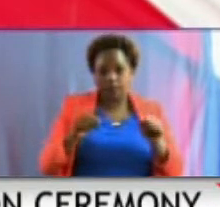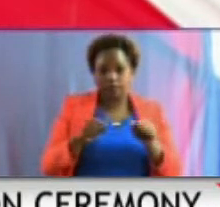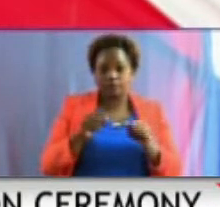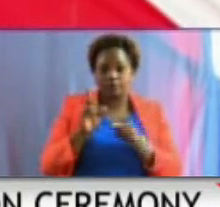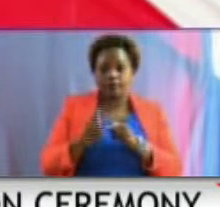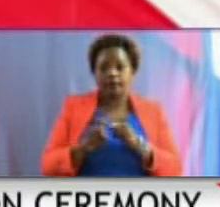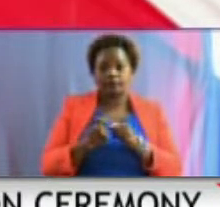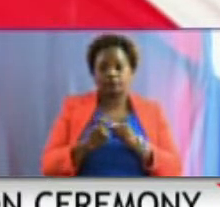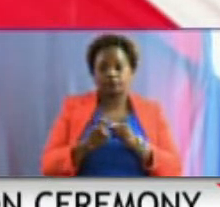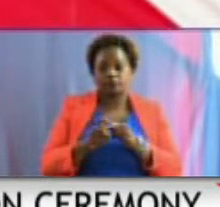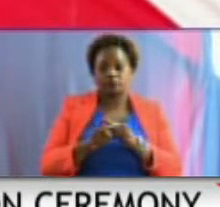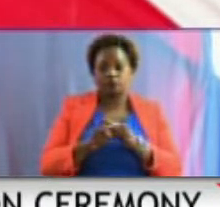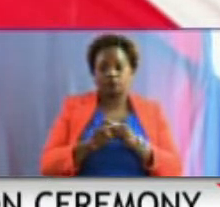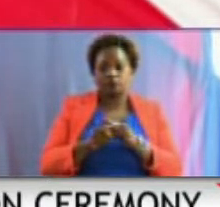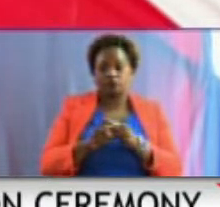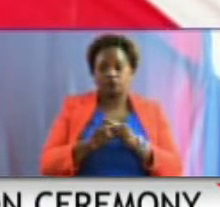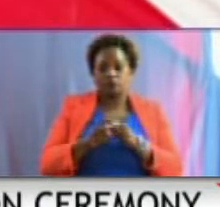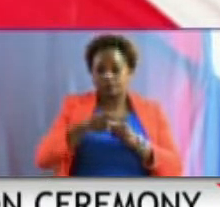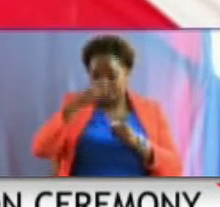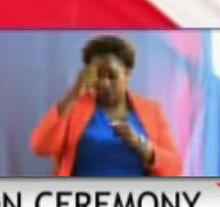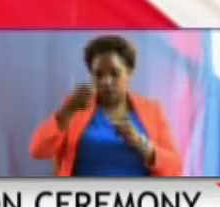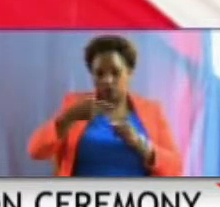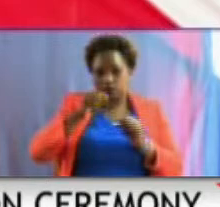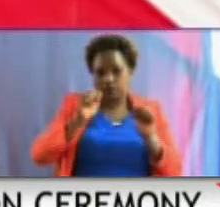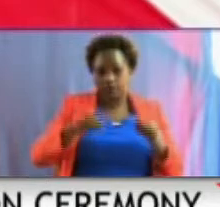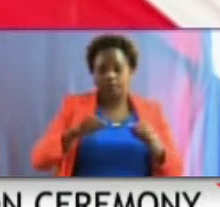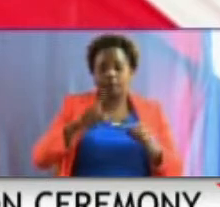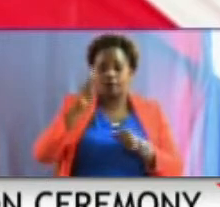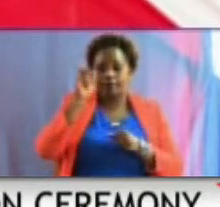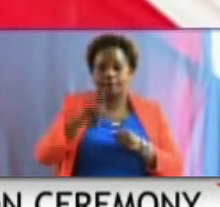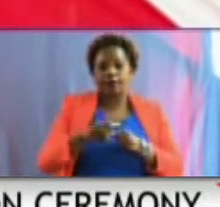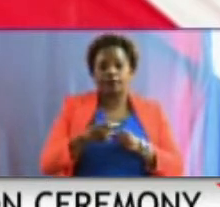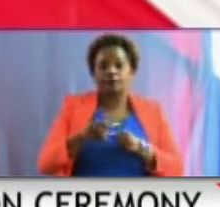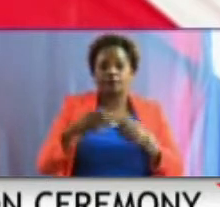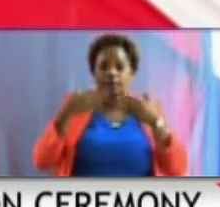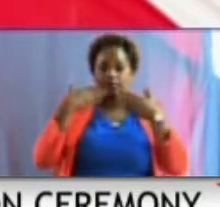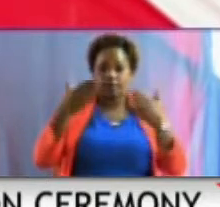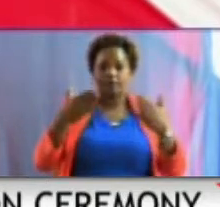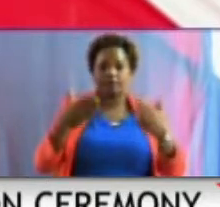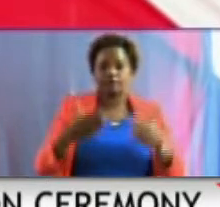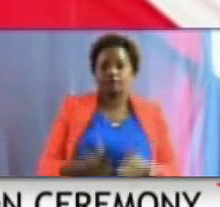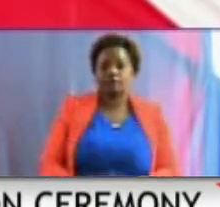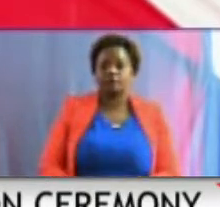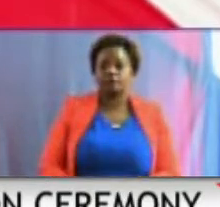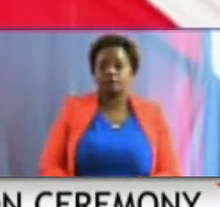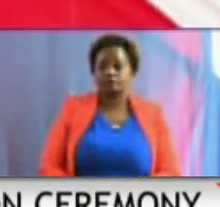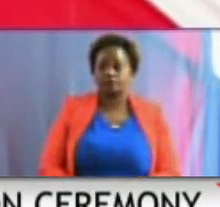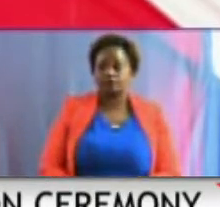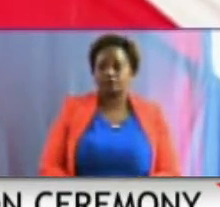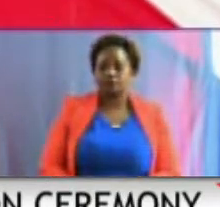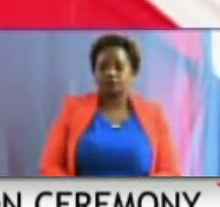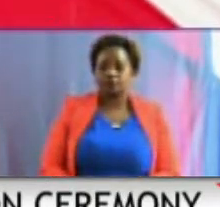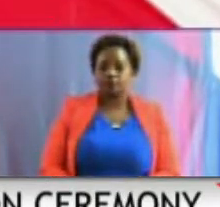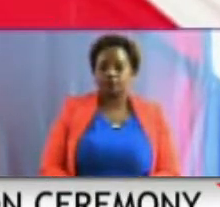must. Because we can, we must. Thank you so much.